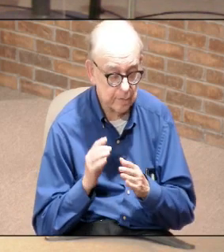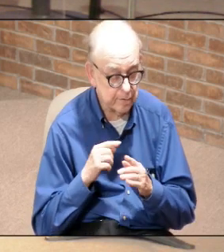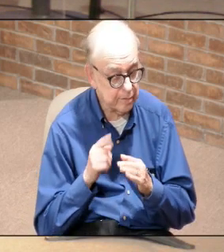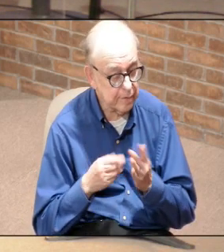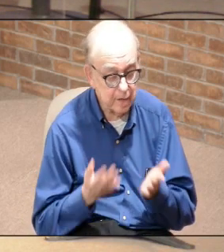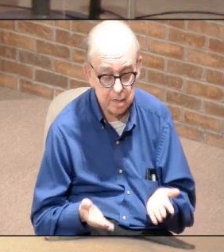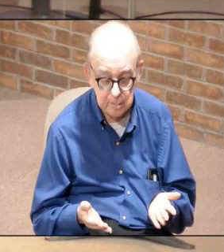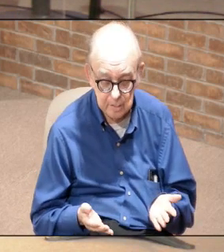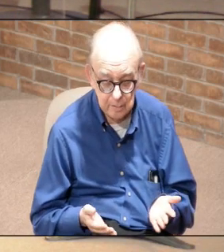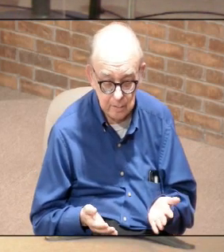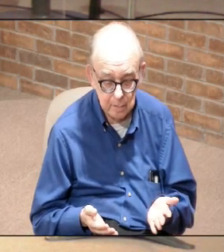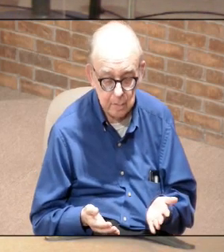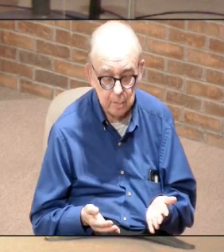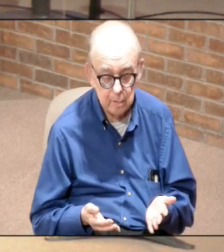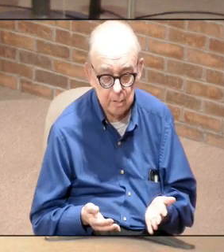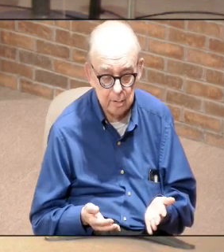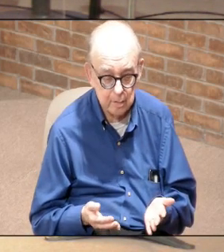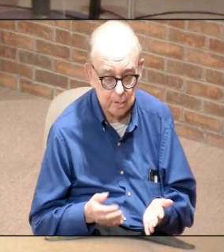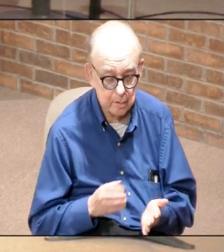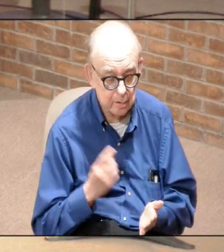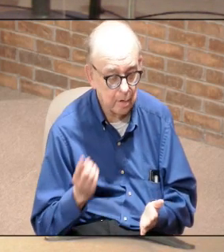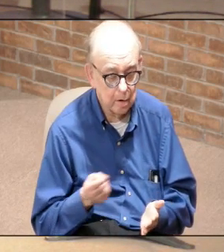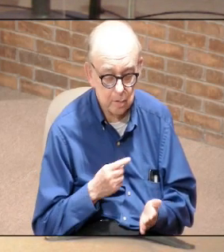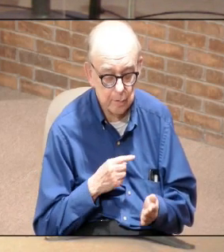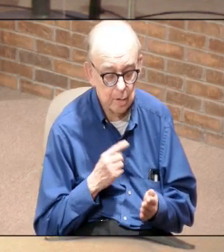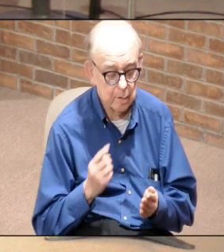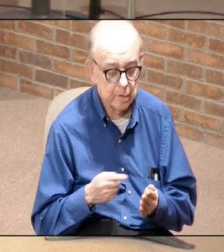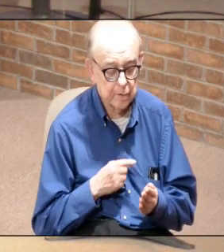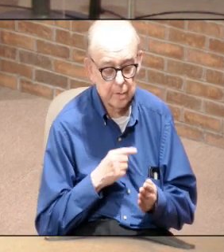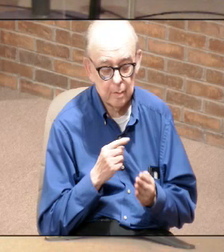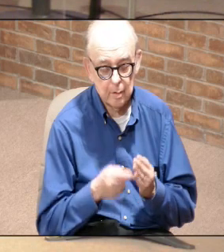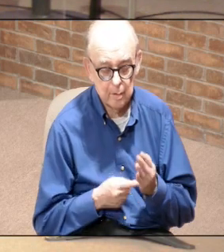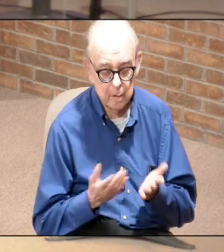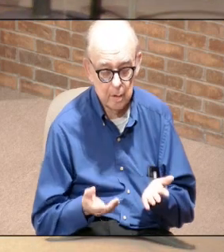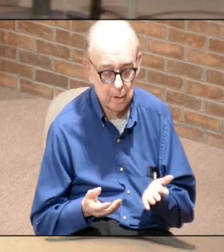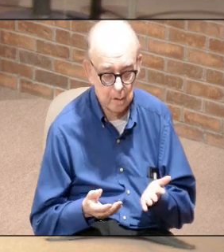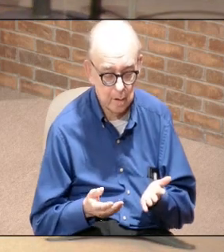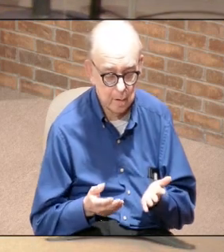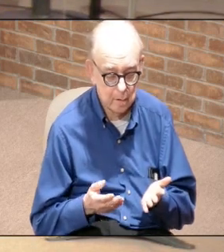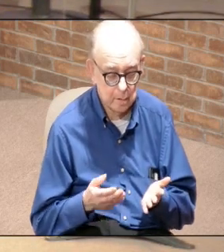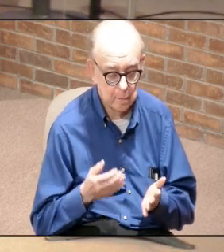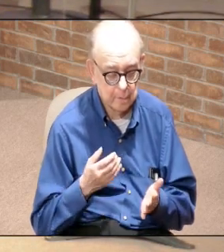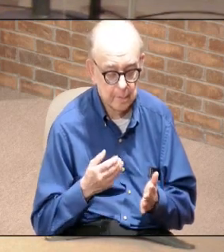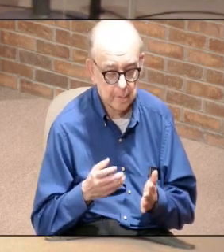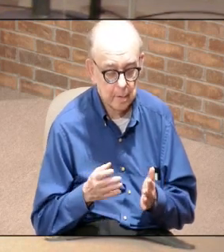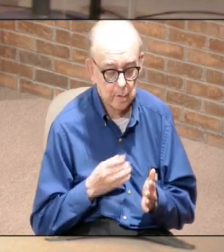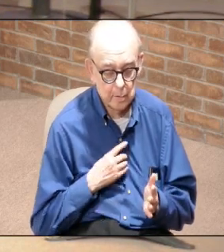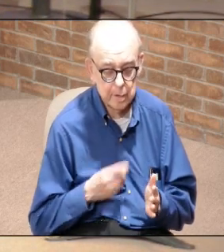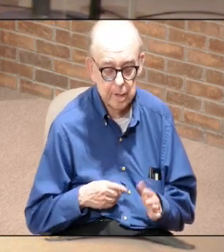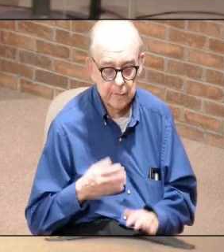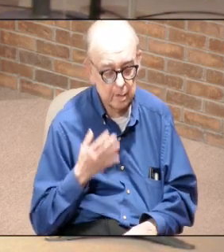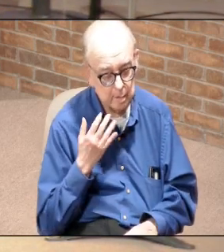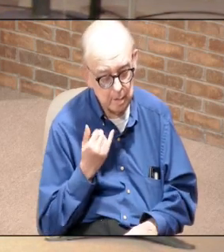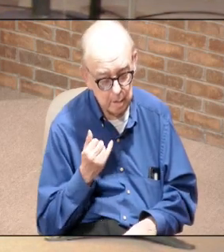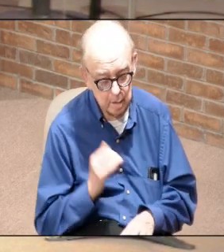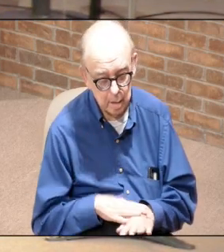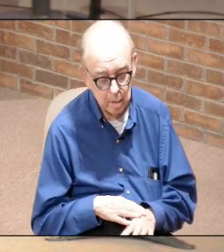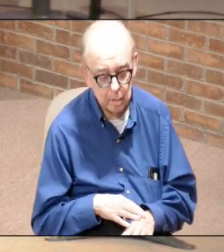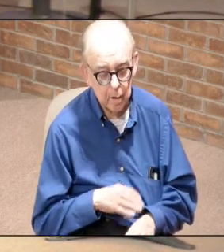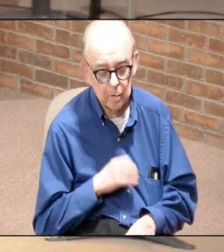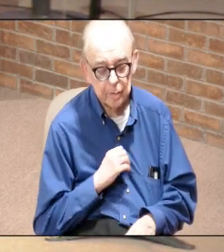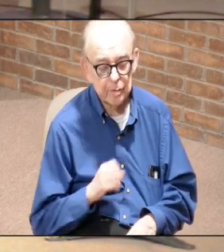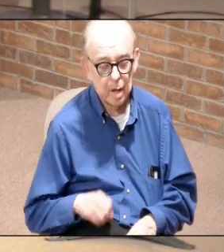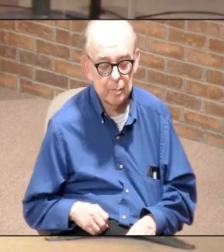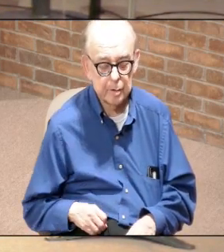end. All the way to the end. When he called Solomon to his